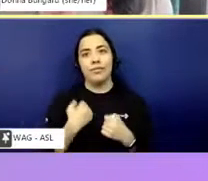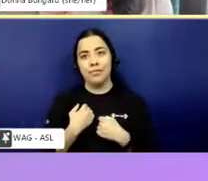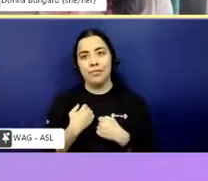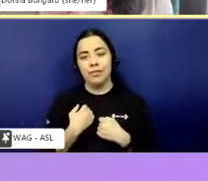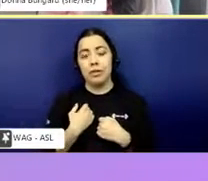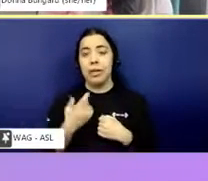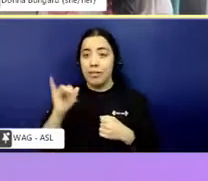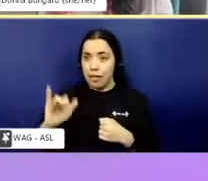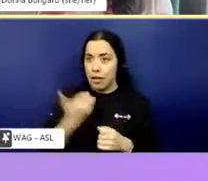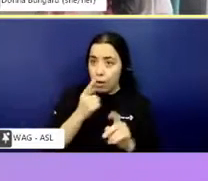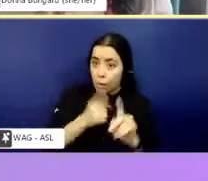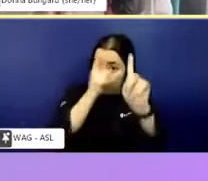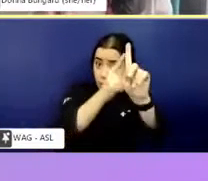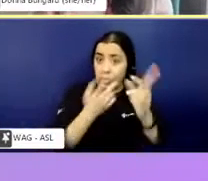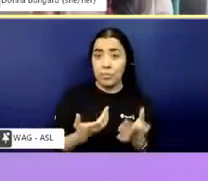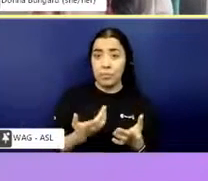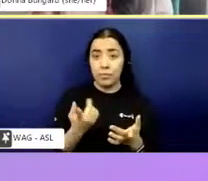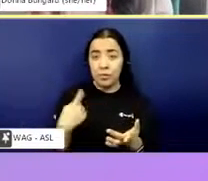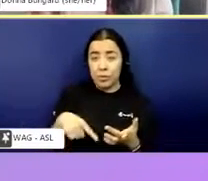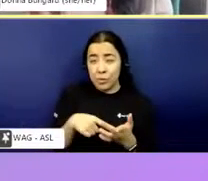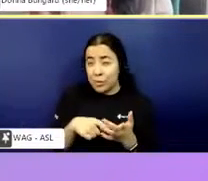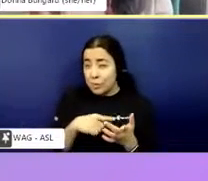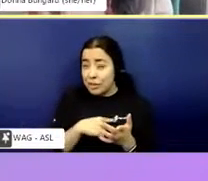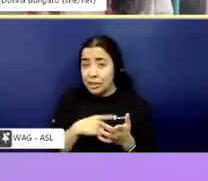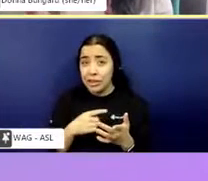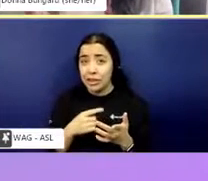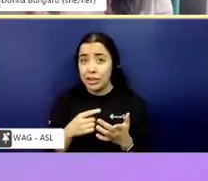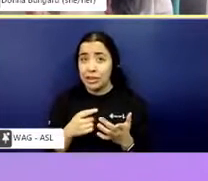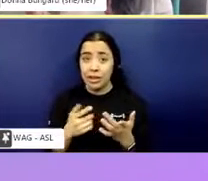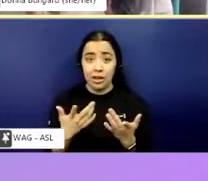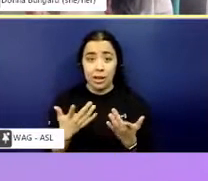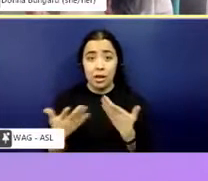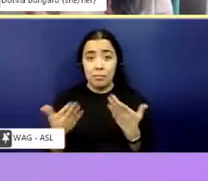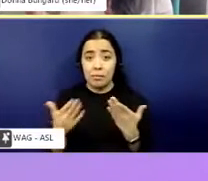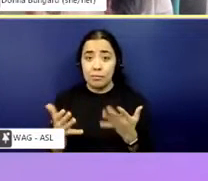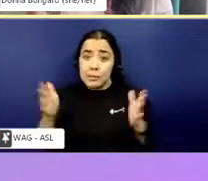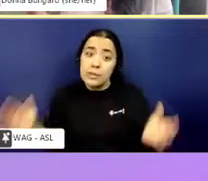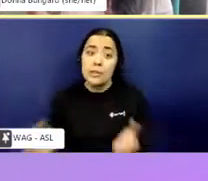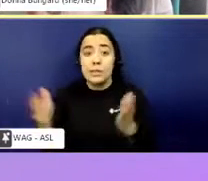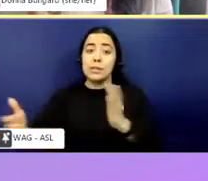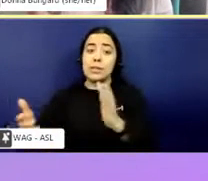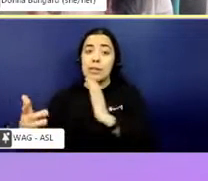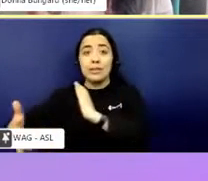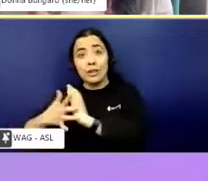in some ways we're all a little bit of a digital activist, maybe some of us more than a little.